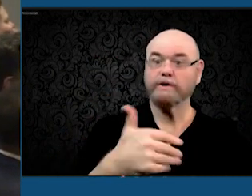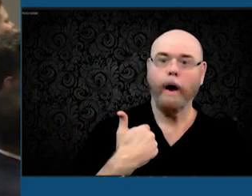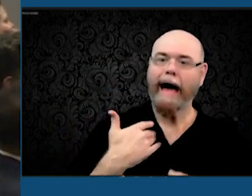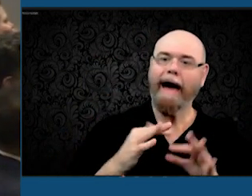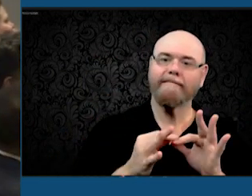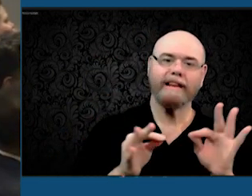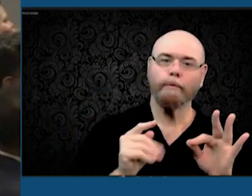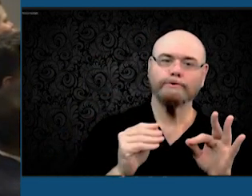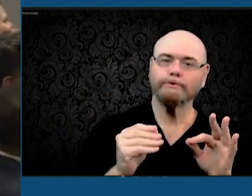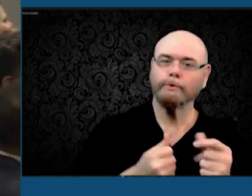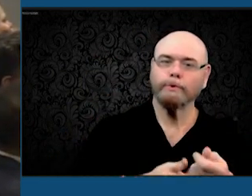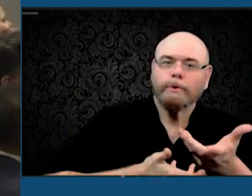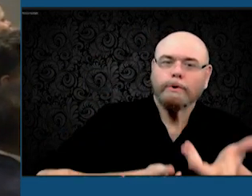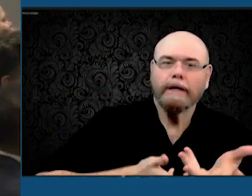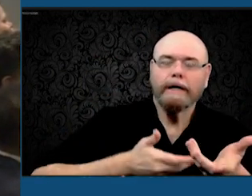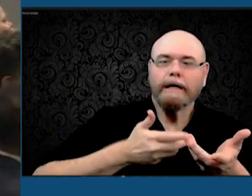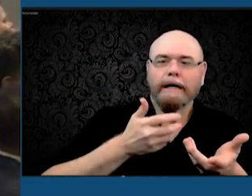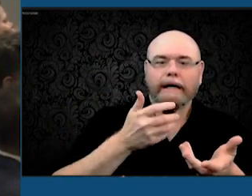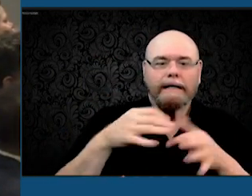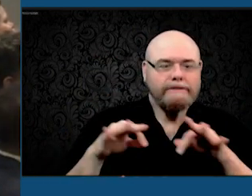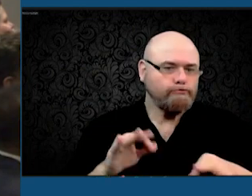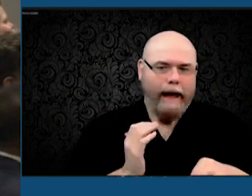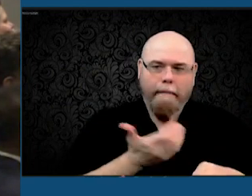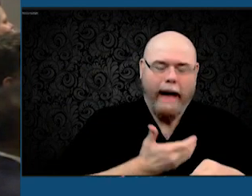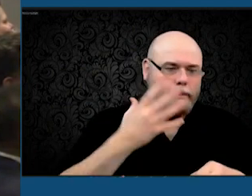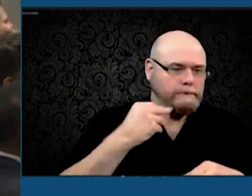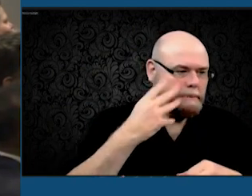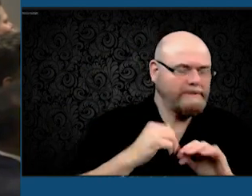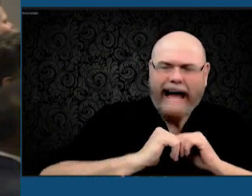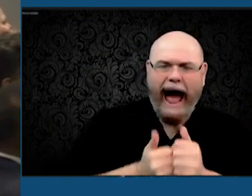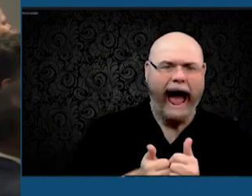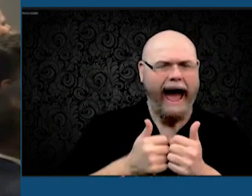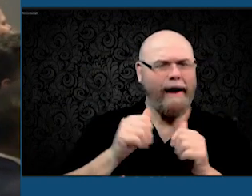communicate? How the heck can we get our needs met?